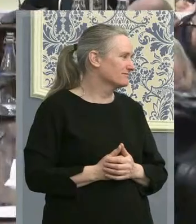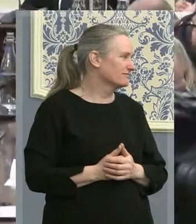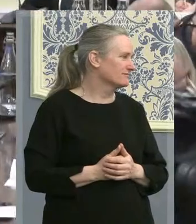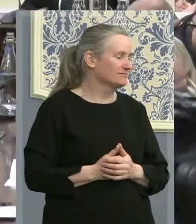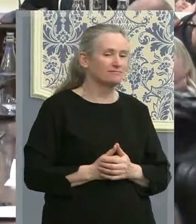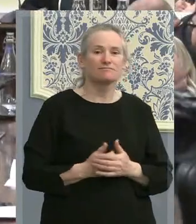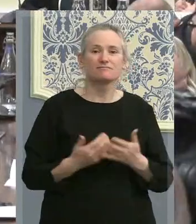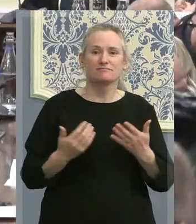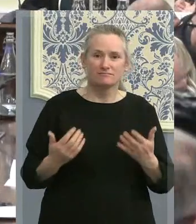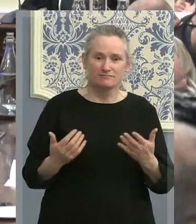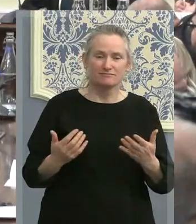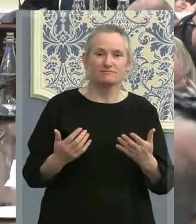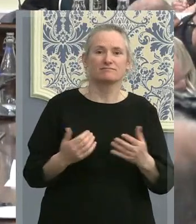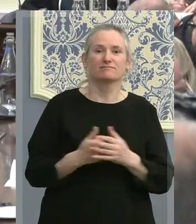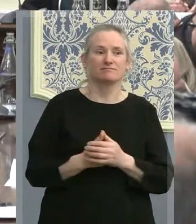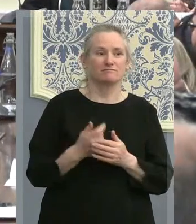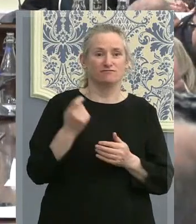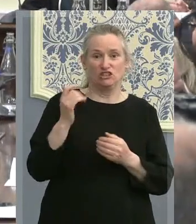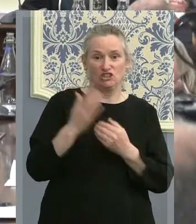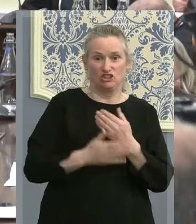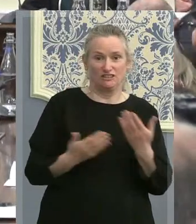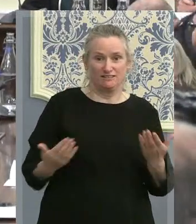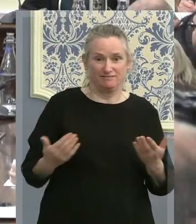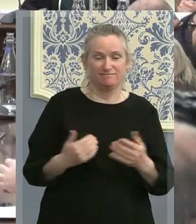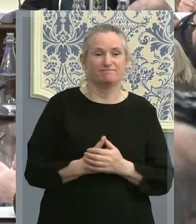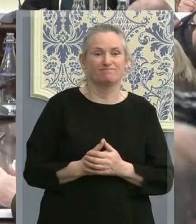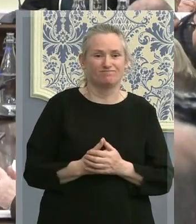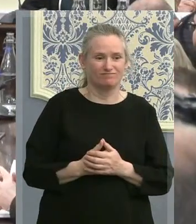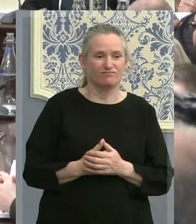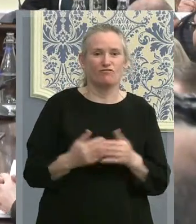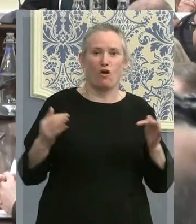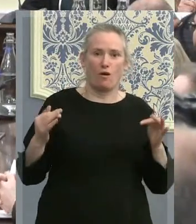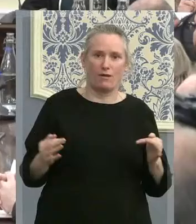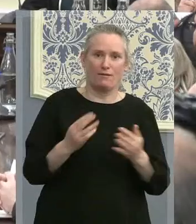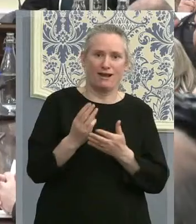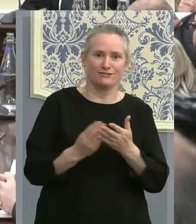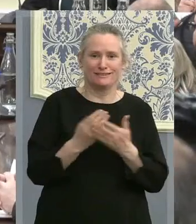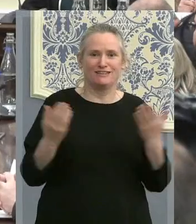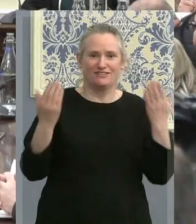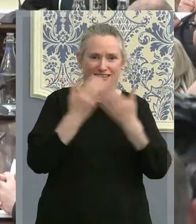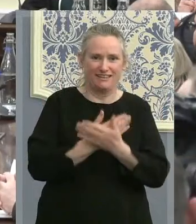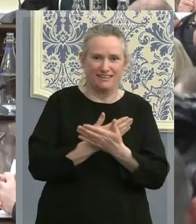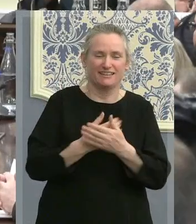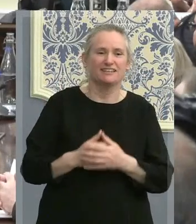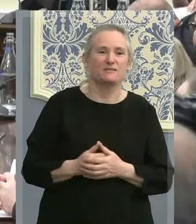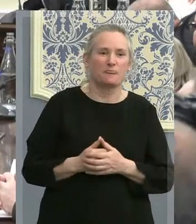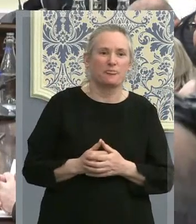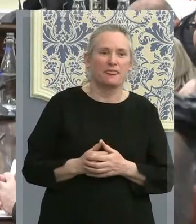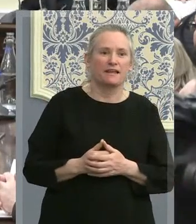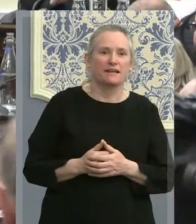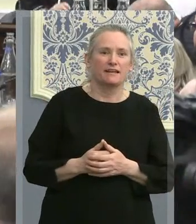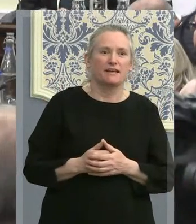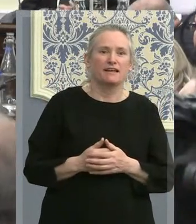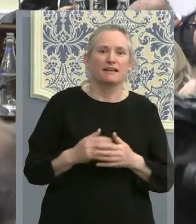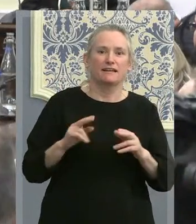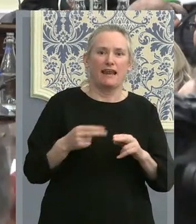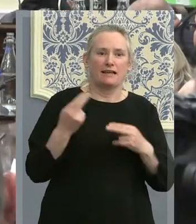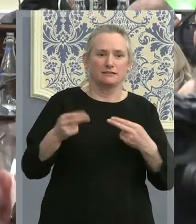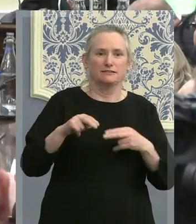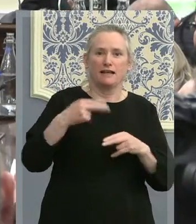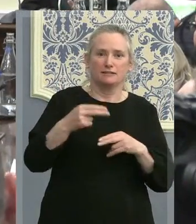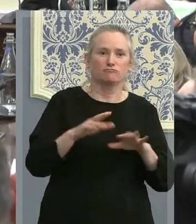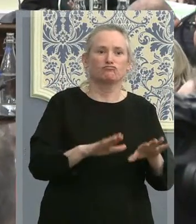So that brings more or less to an end the formal part of the evening. Of course, there's a considerable part of the evening